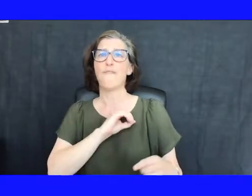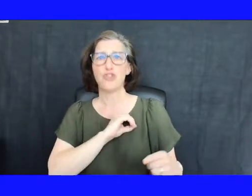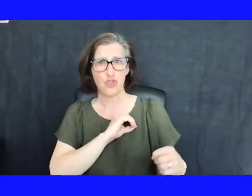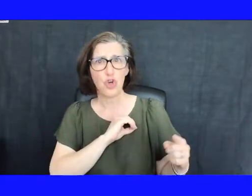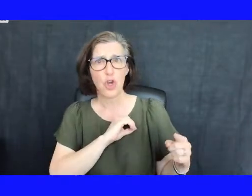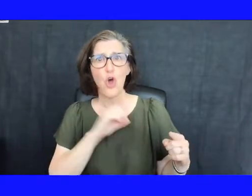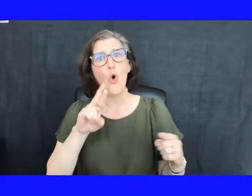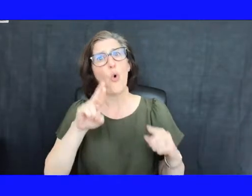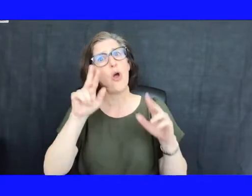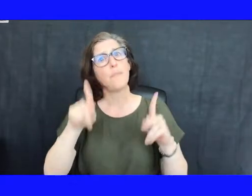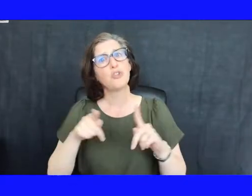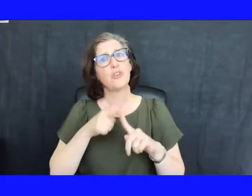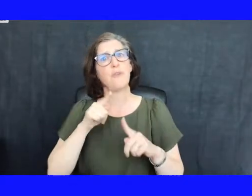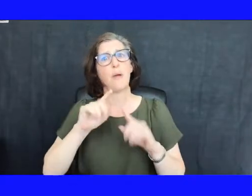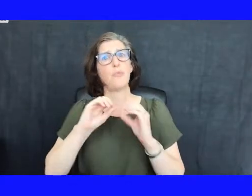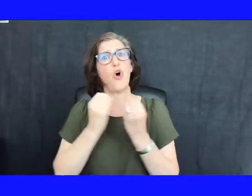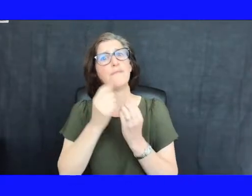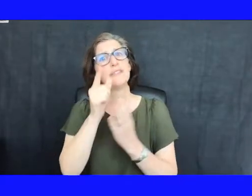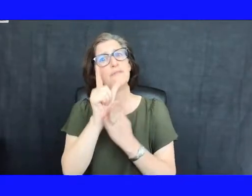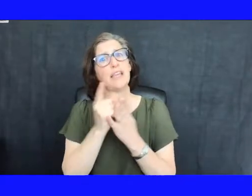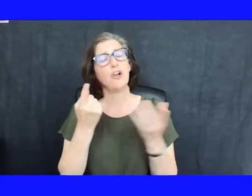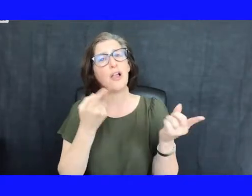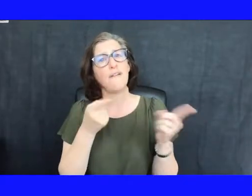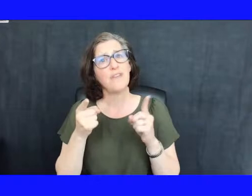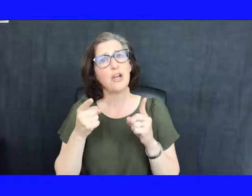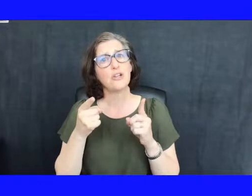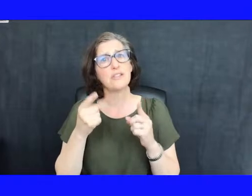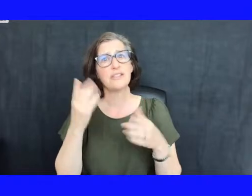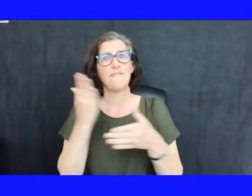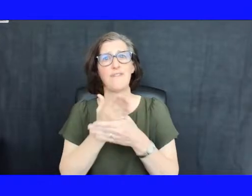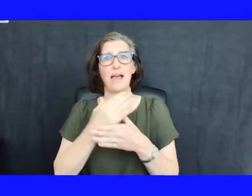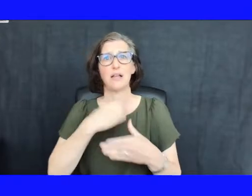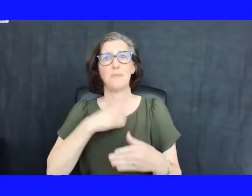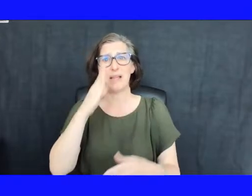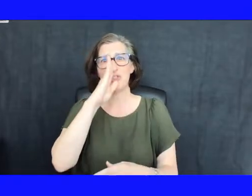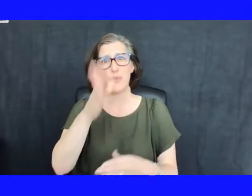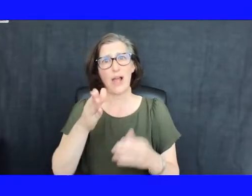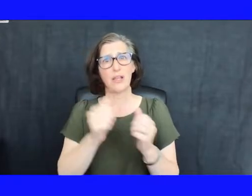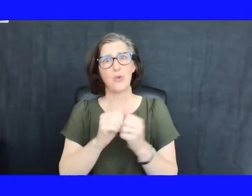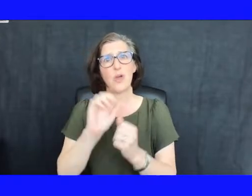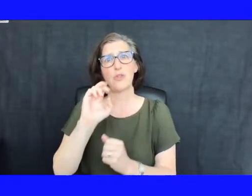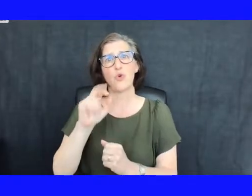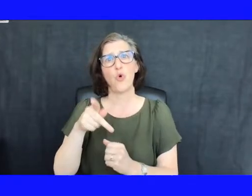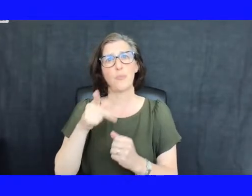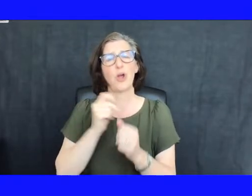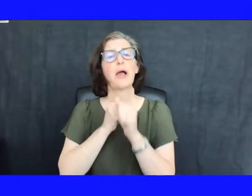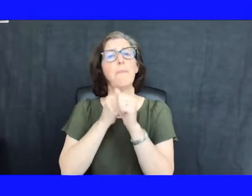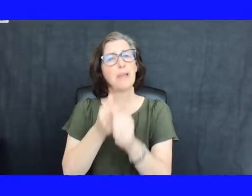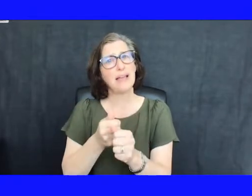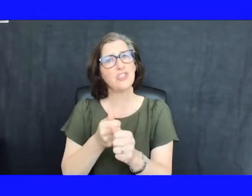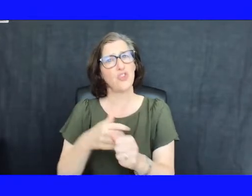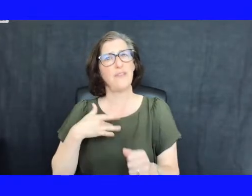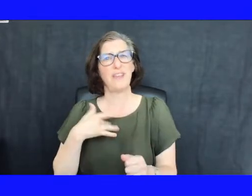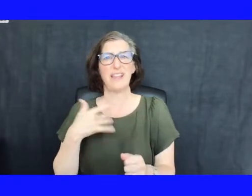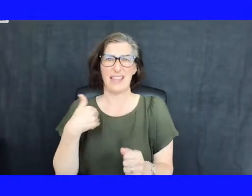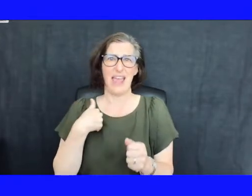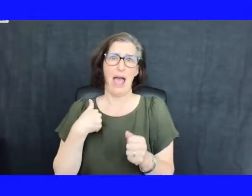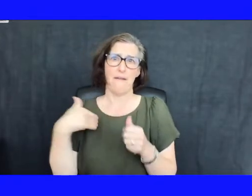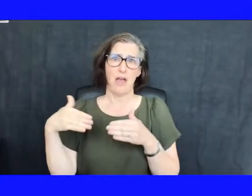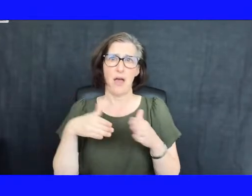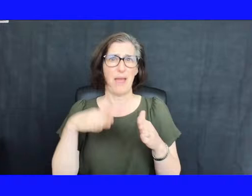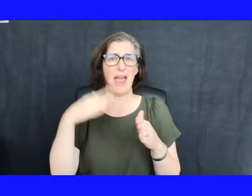of the committee. Jose, any comments or questions? No questions. Thank you, Blanche. Thank you,